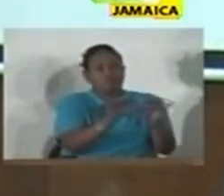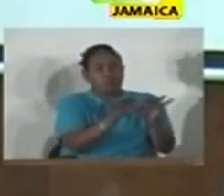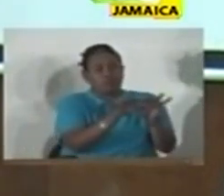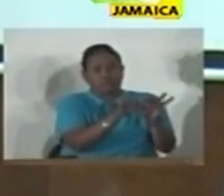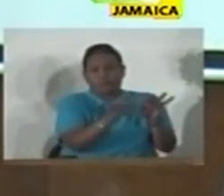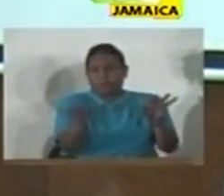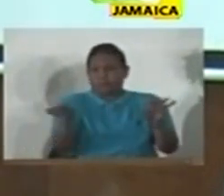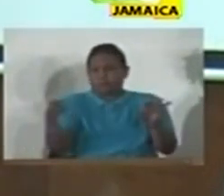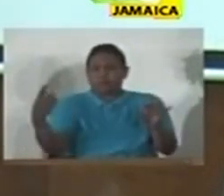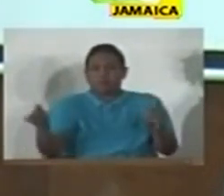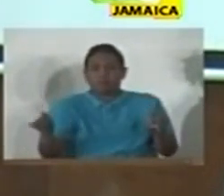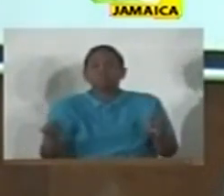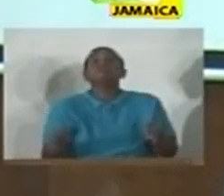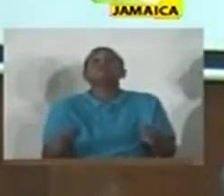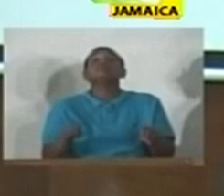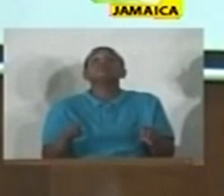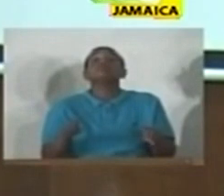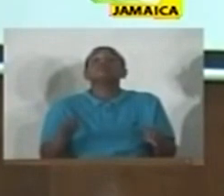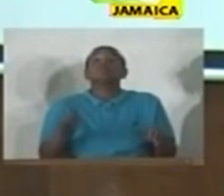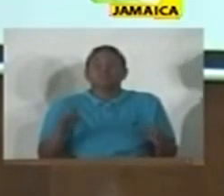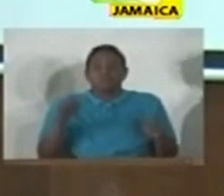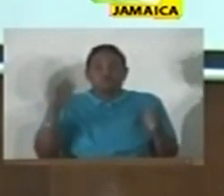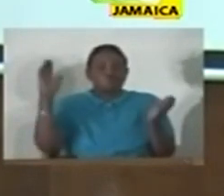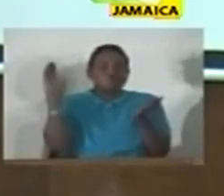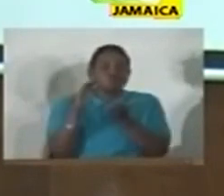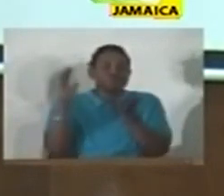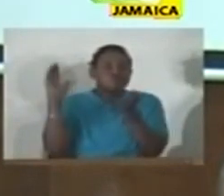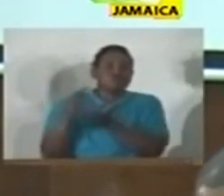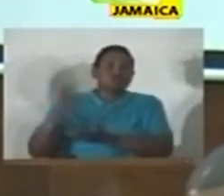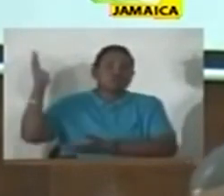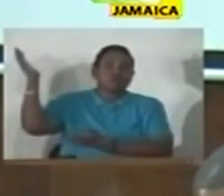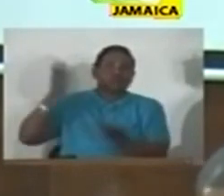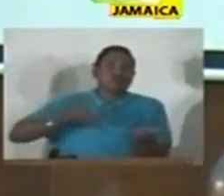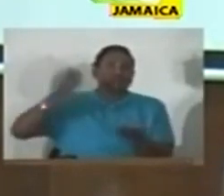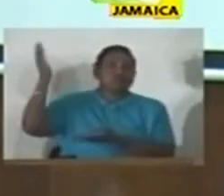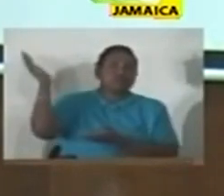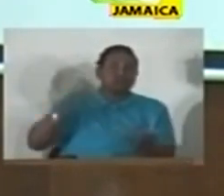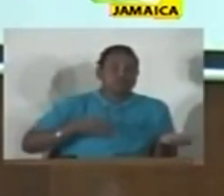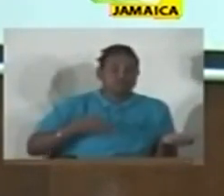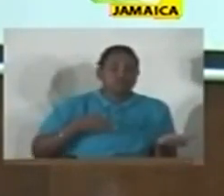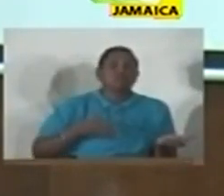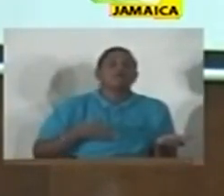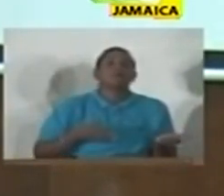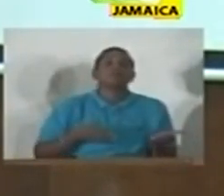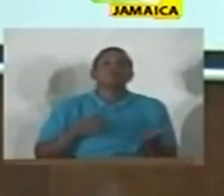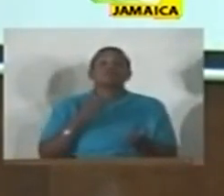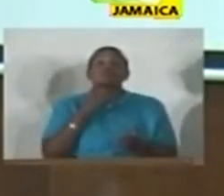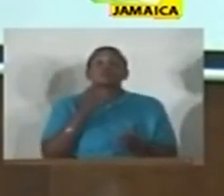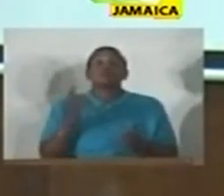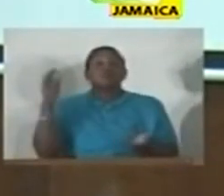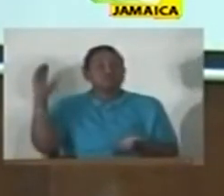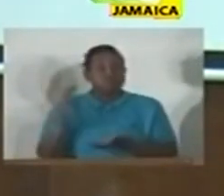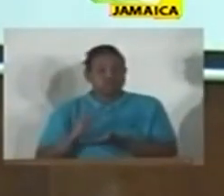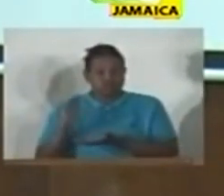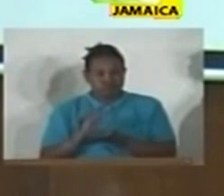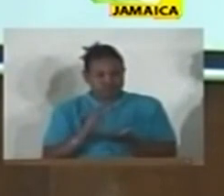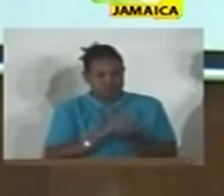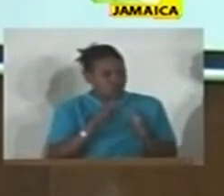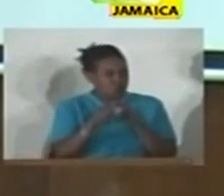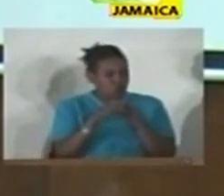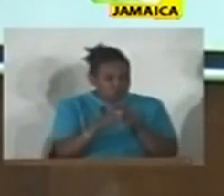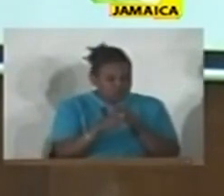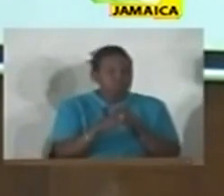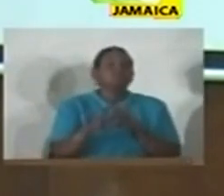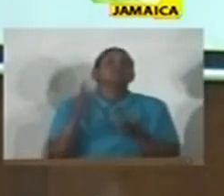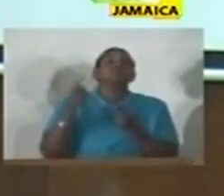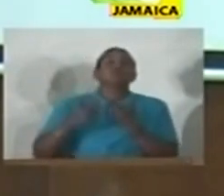the importation of a number of crops, and decrease the importation of others, provide an opportunity